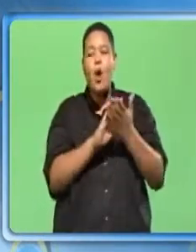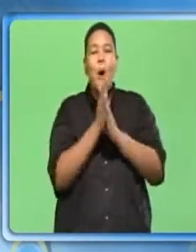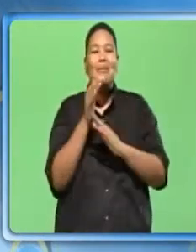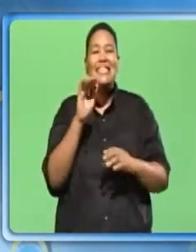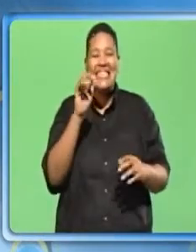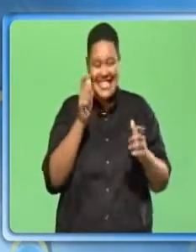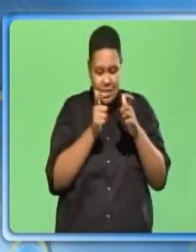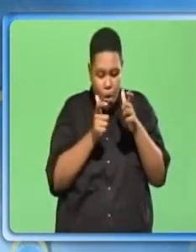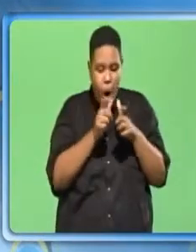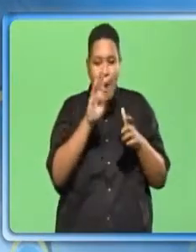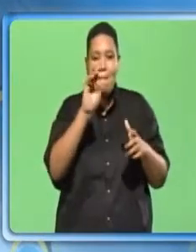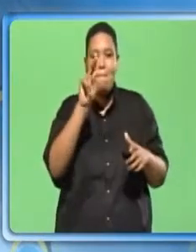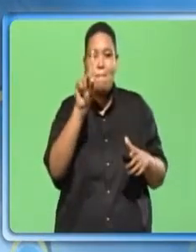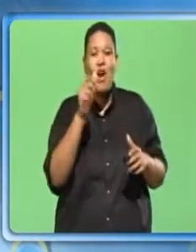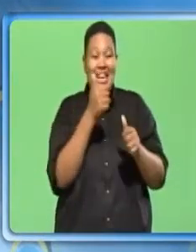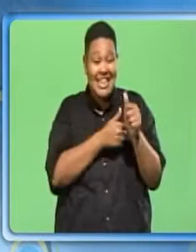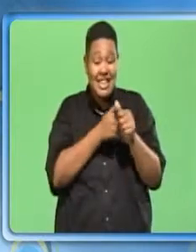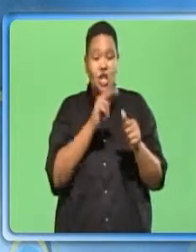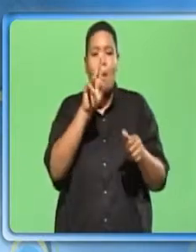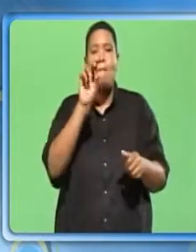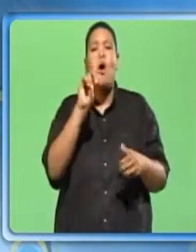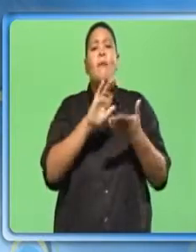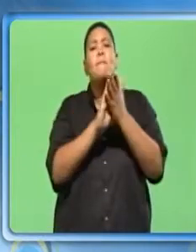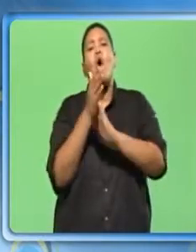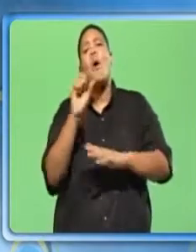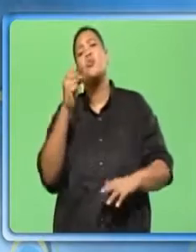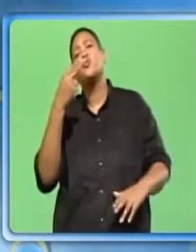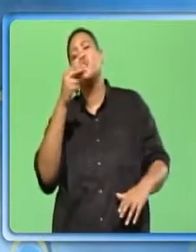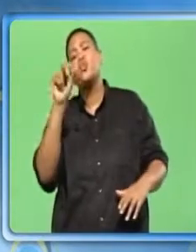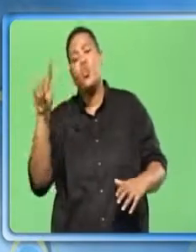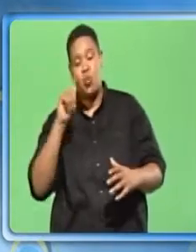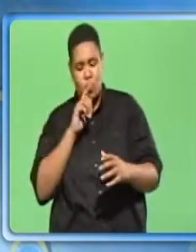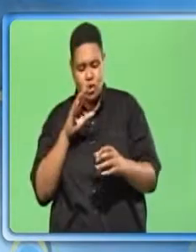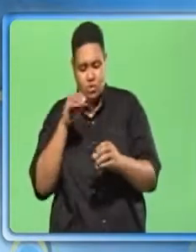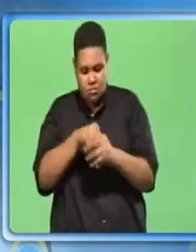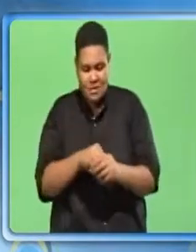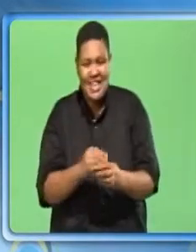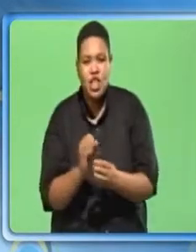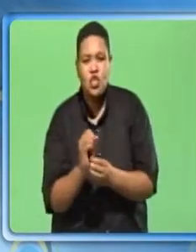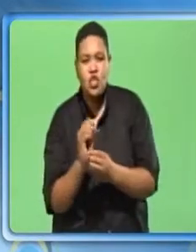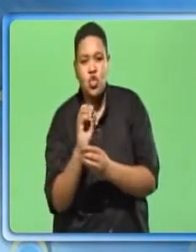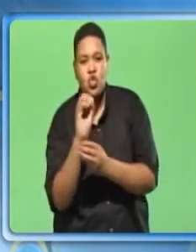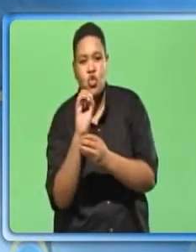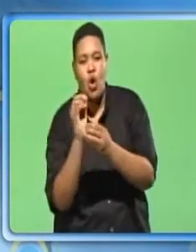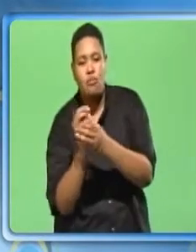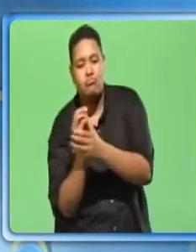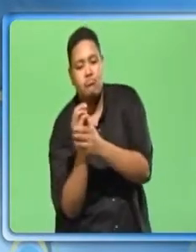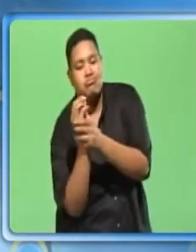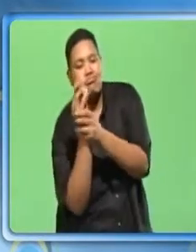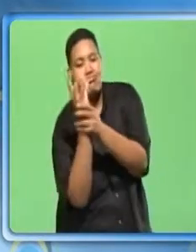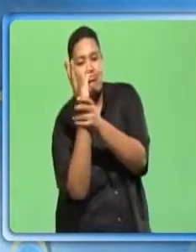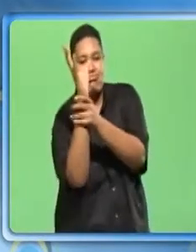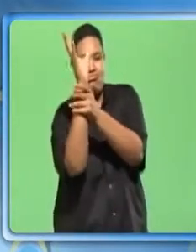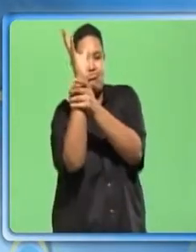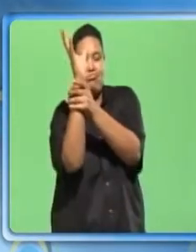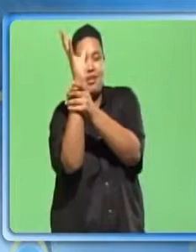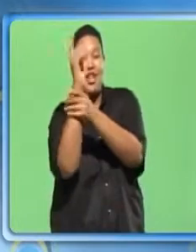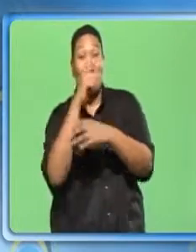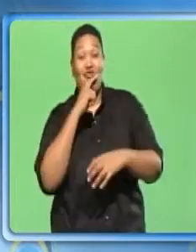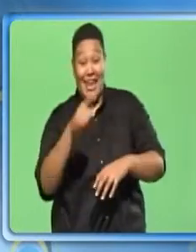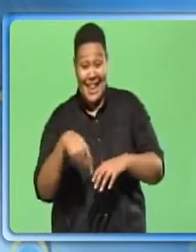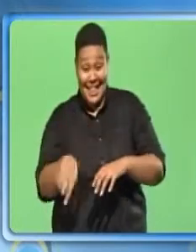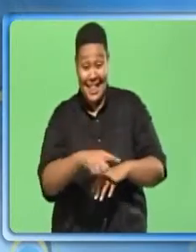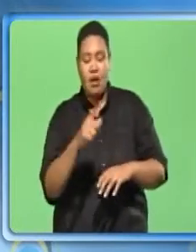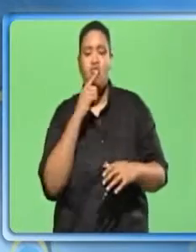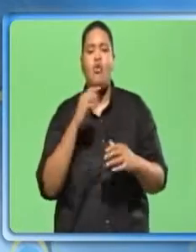buds. Each bud becomes a shoot, which penetrates the soil and grows up. The bud also forms roots.